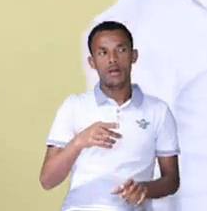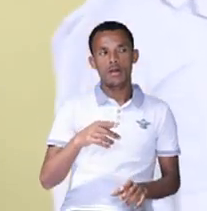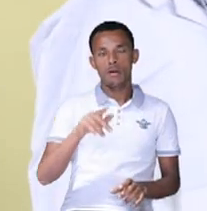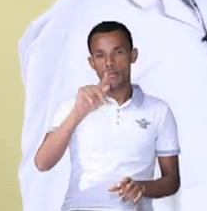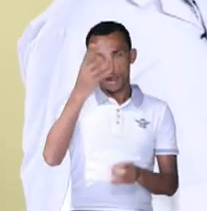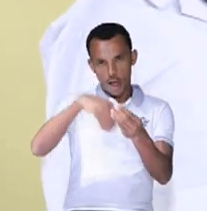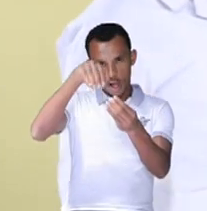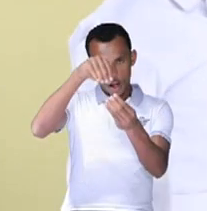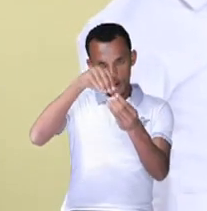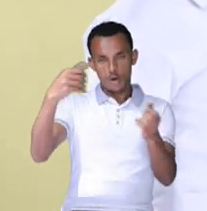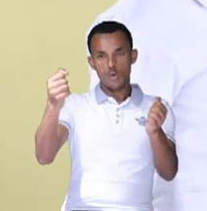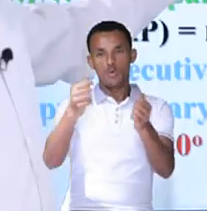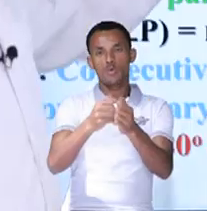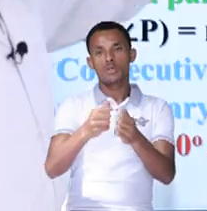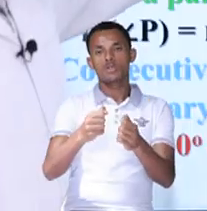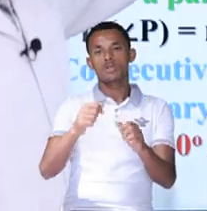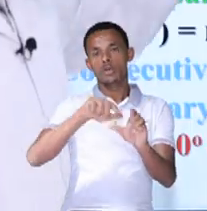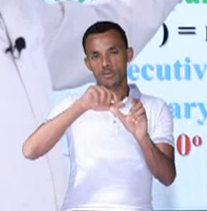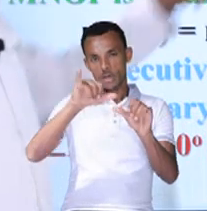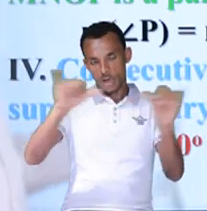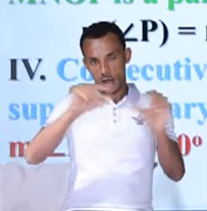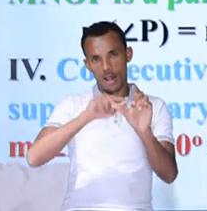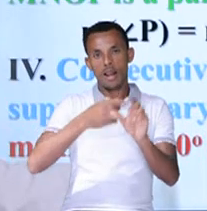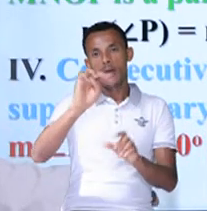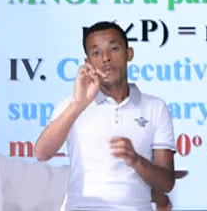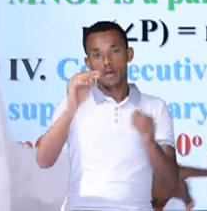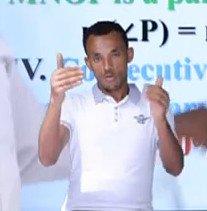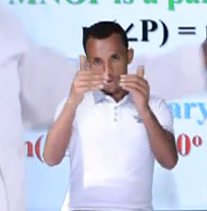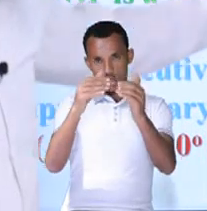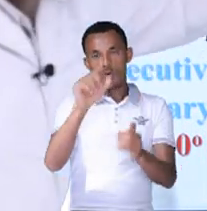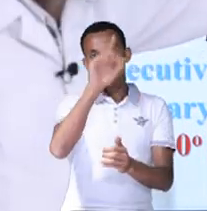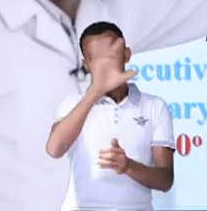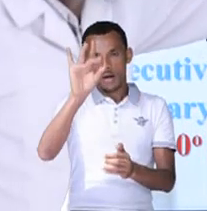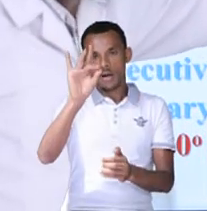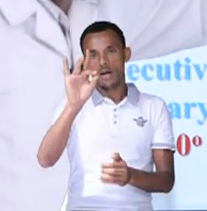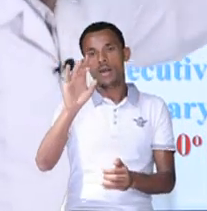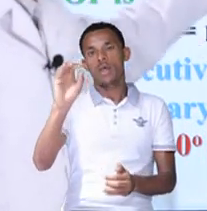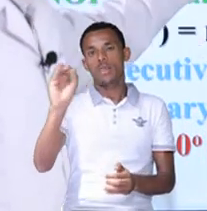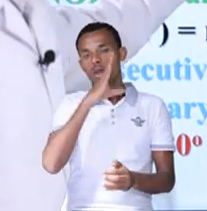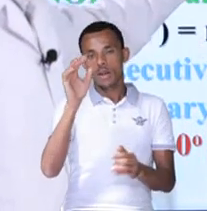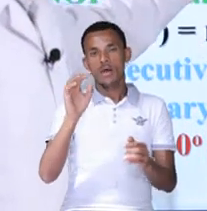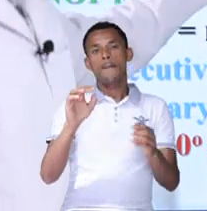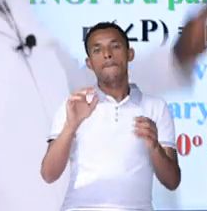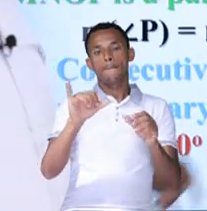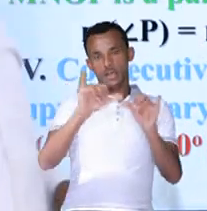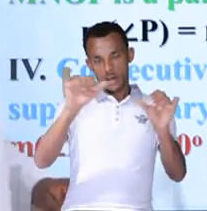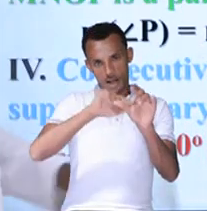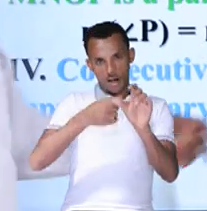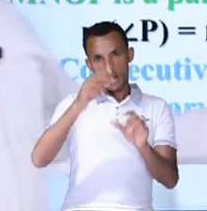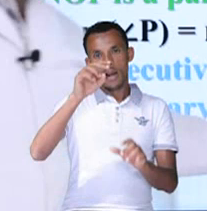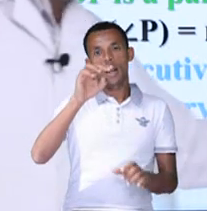added with measure angle M, it makes 180 degree. Measure angle N with measure angle